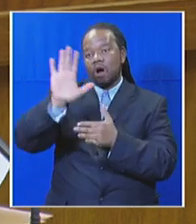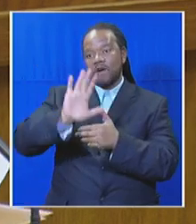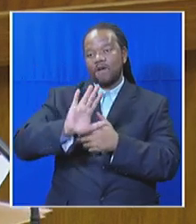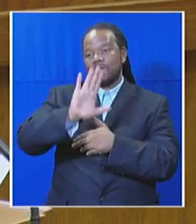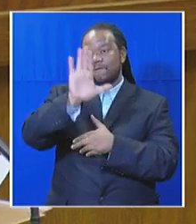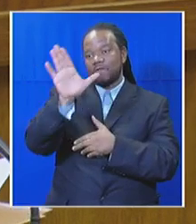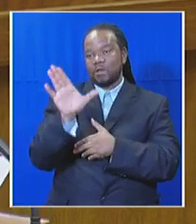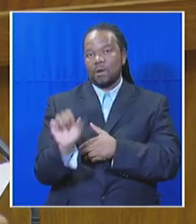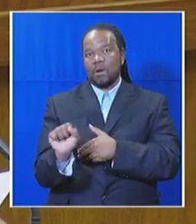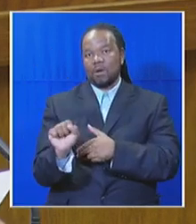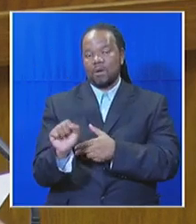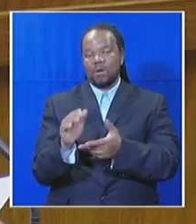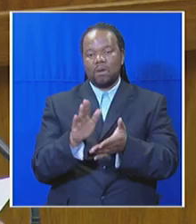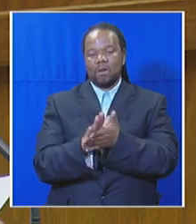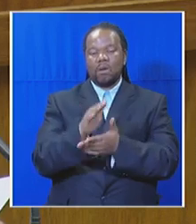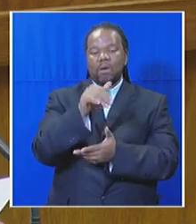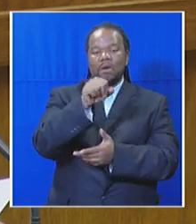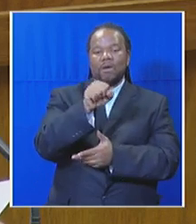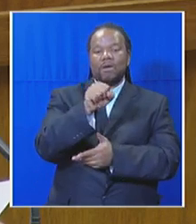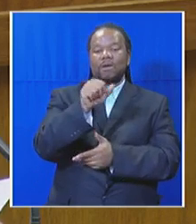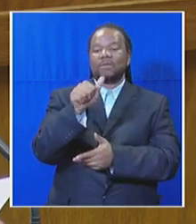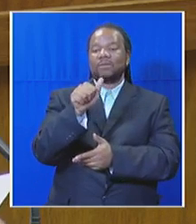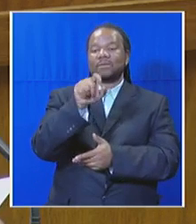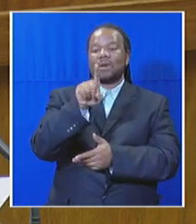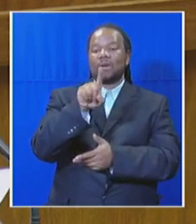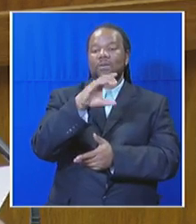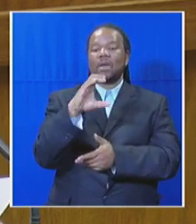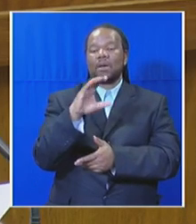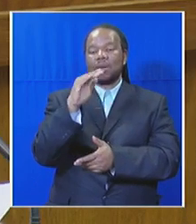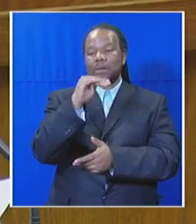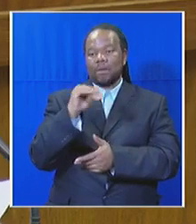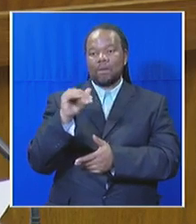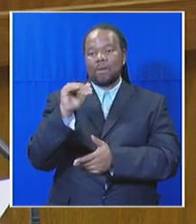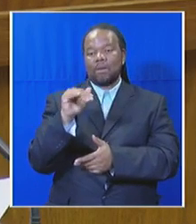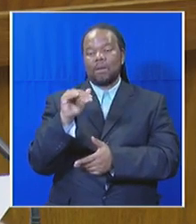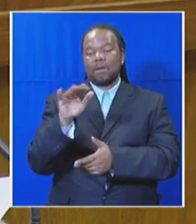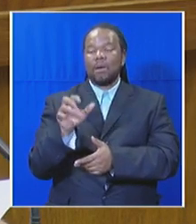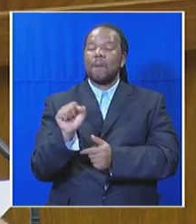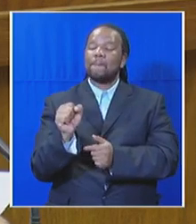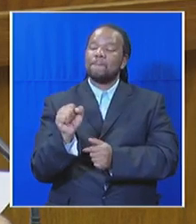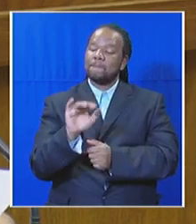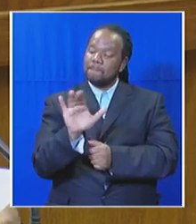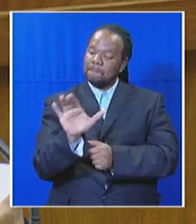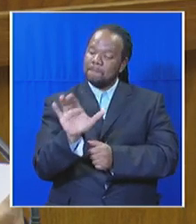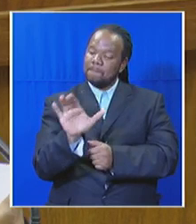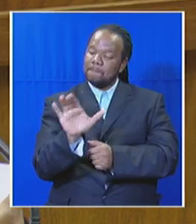SADC has also developed a special program, the